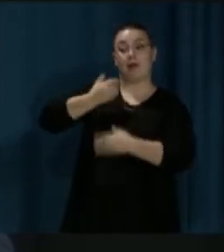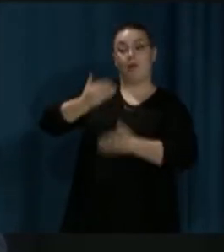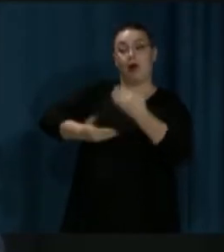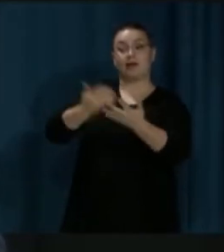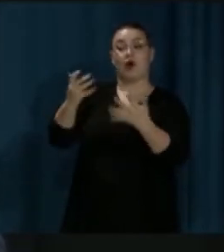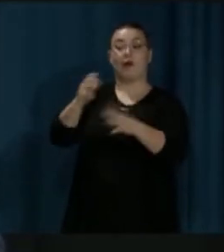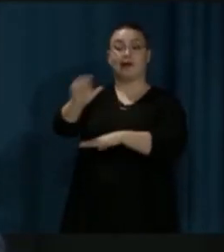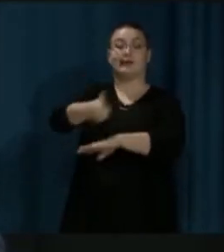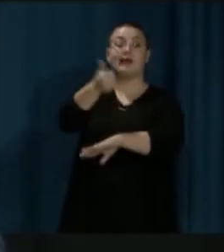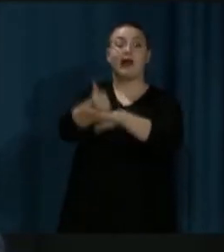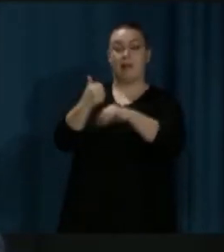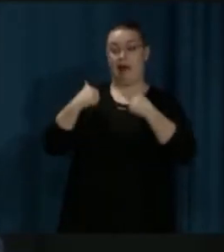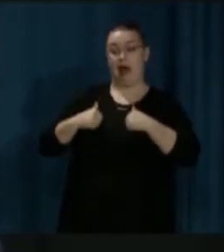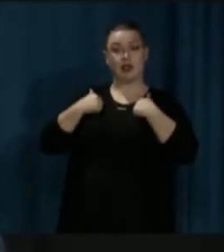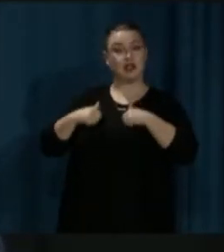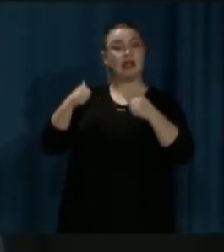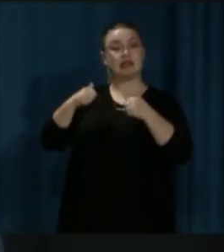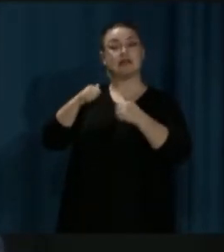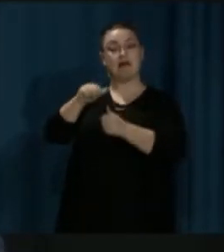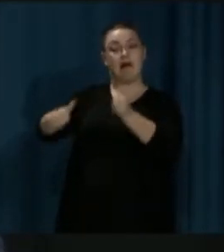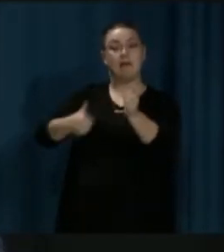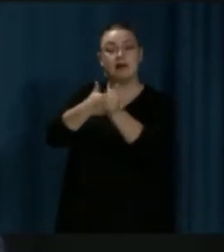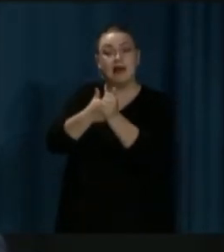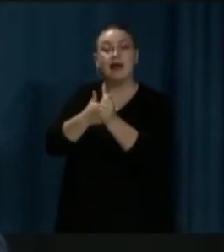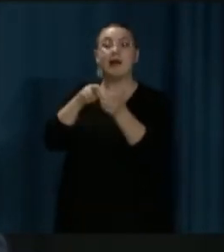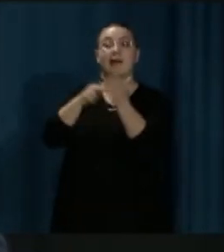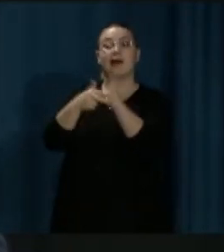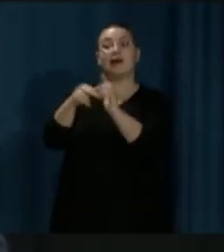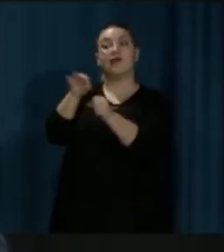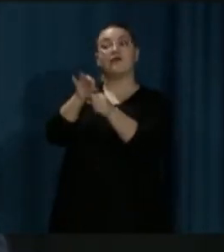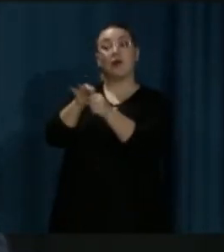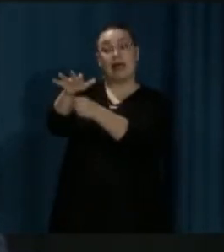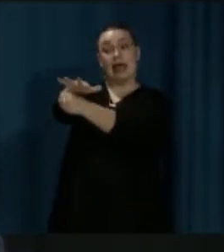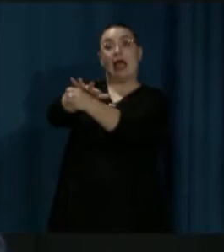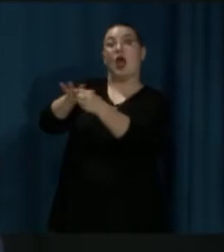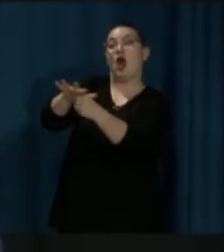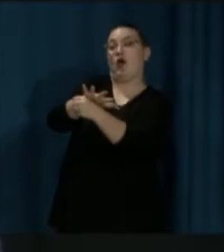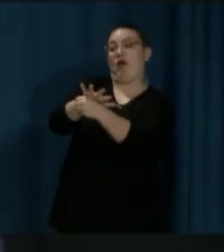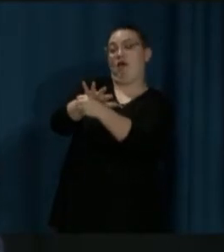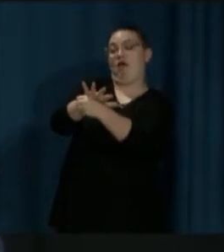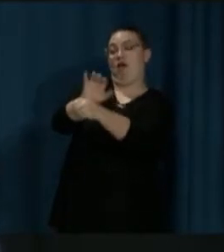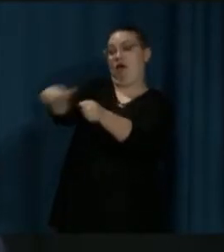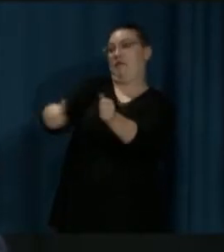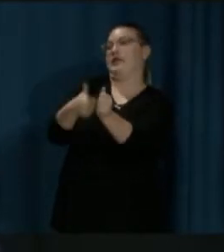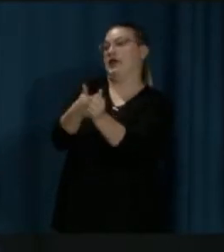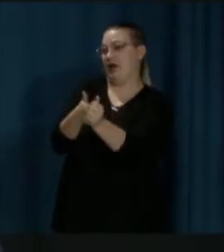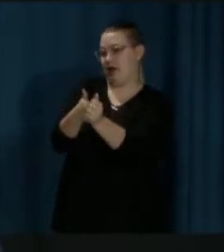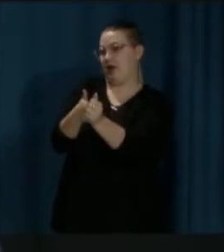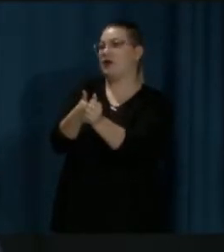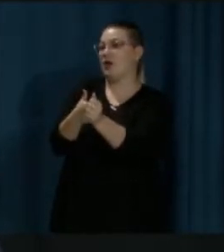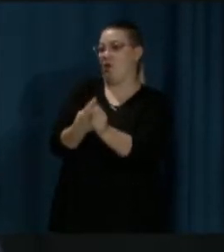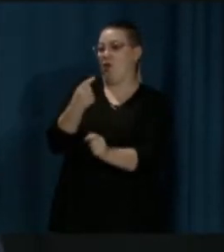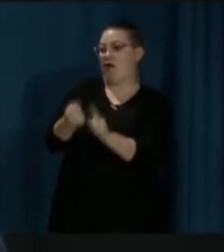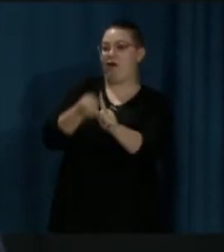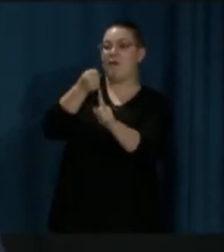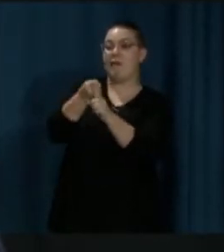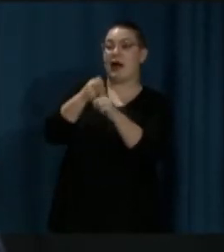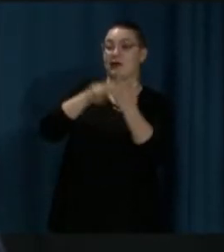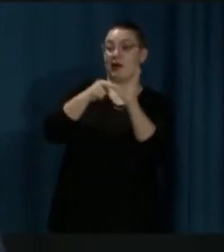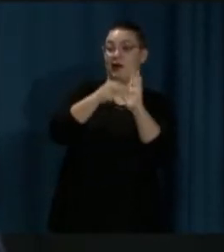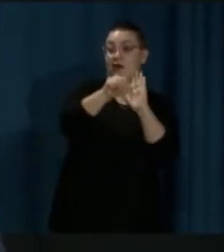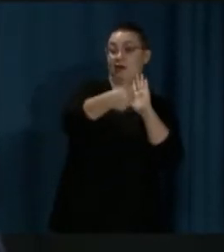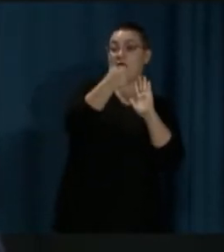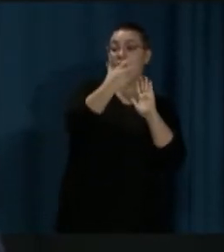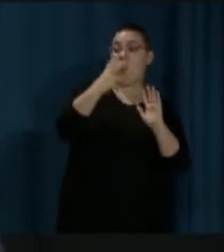I update my address and therefore my precinct or my district. With what effect? And one effect would be that it then cancels out the